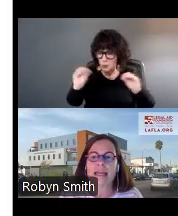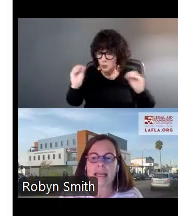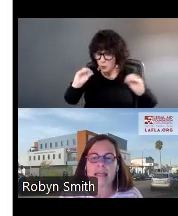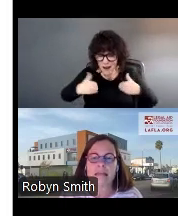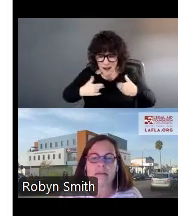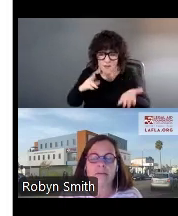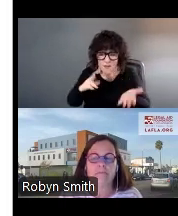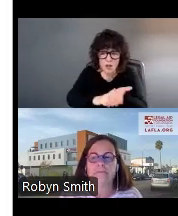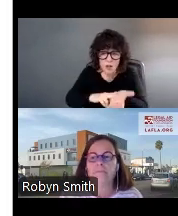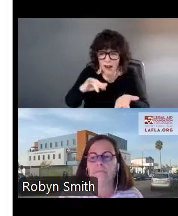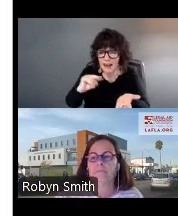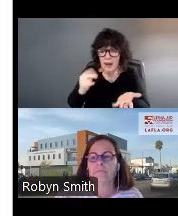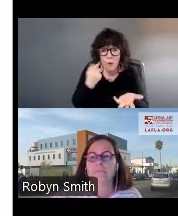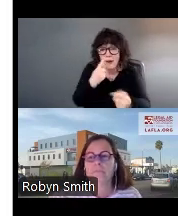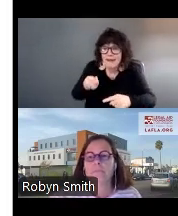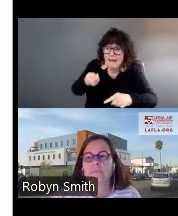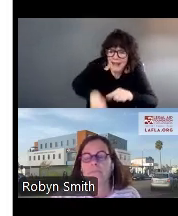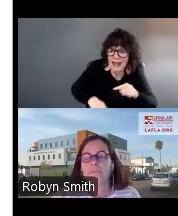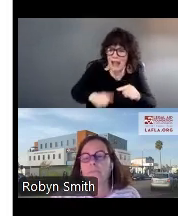1-800-4-FED-AID.